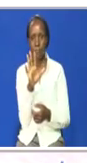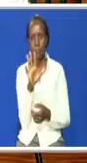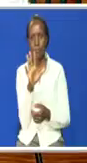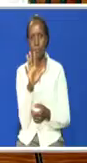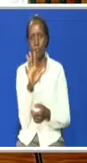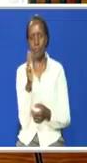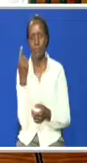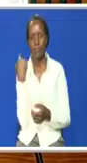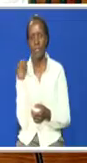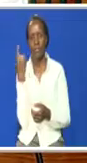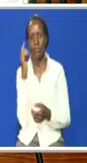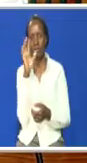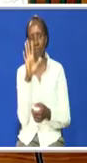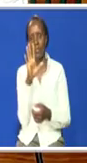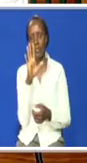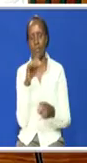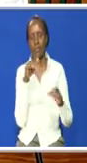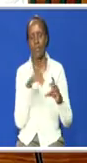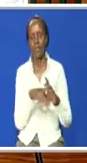5. Number 5 in our song.